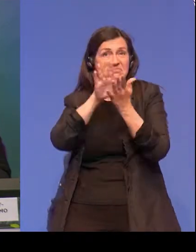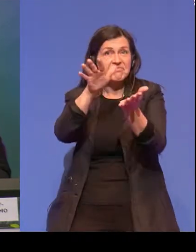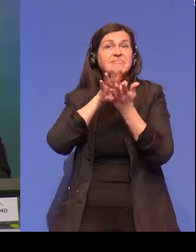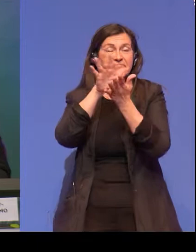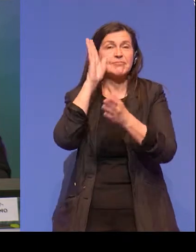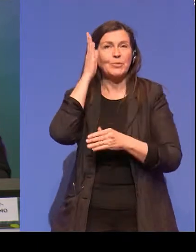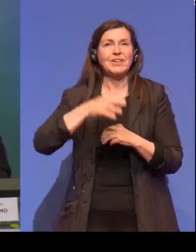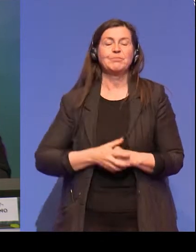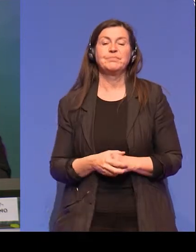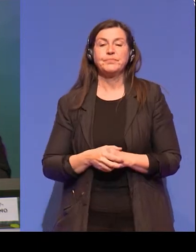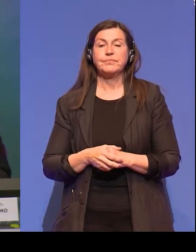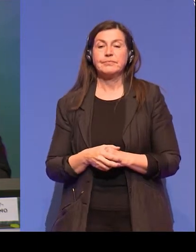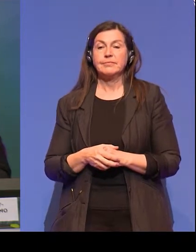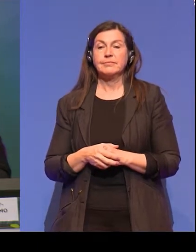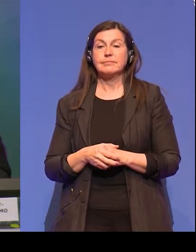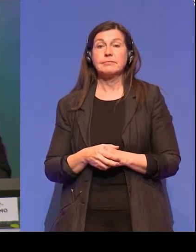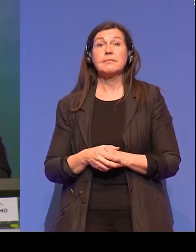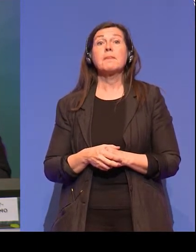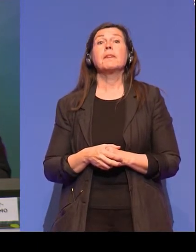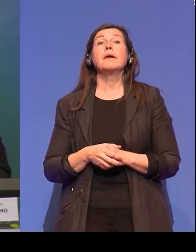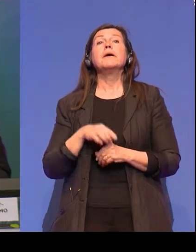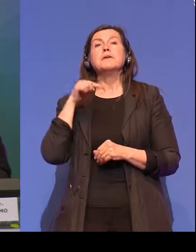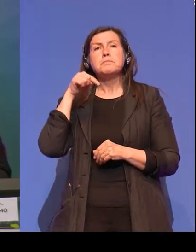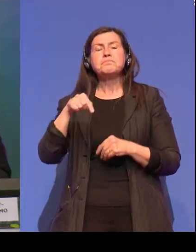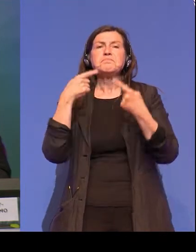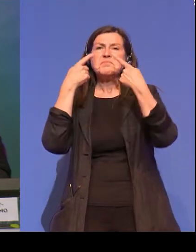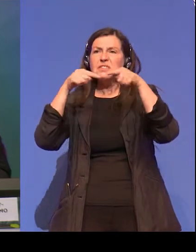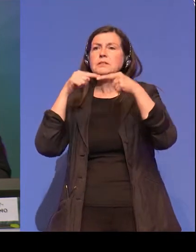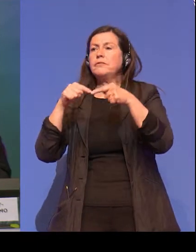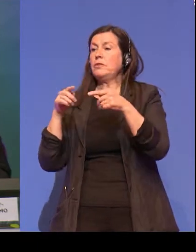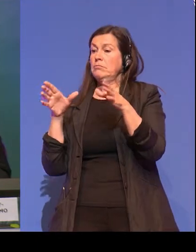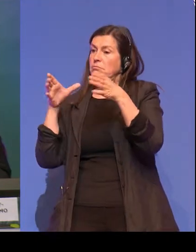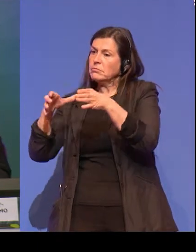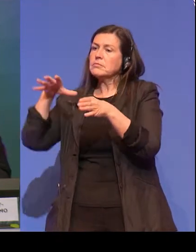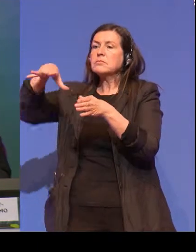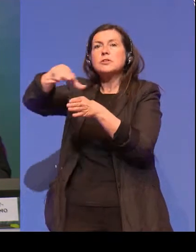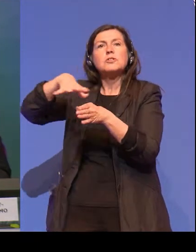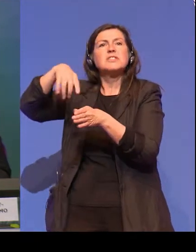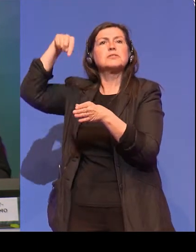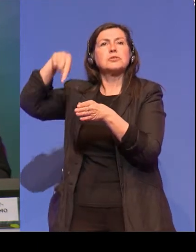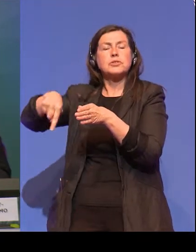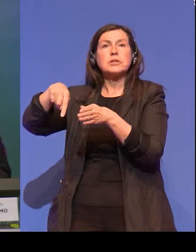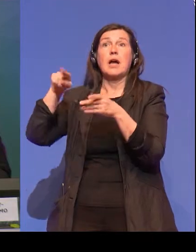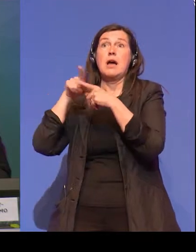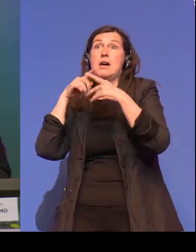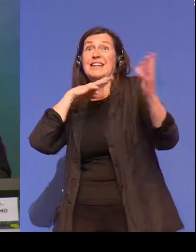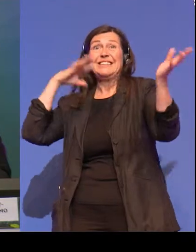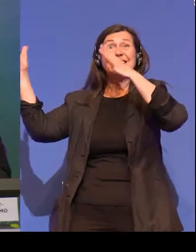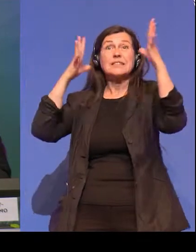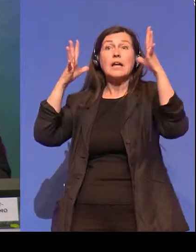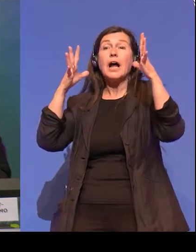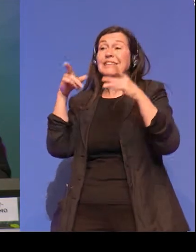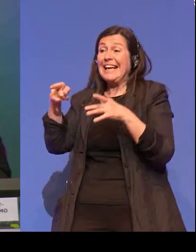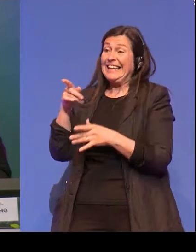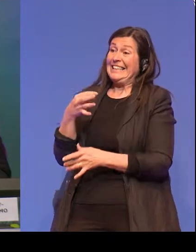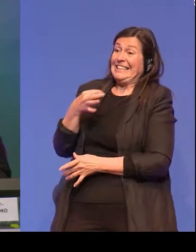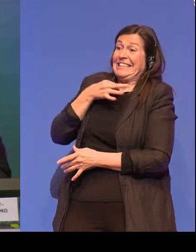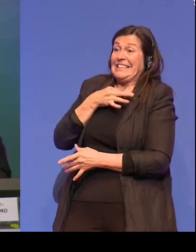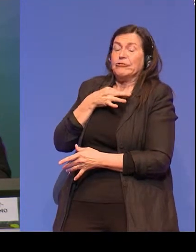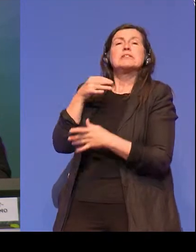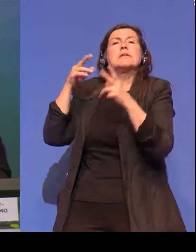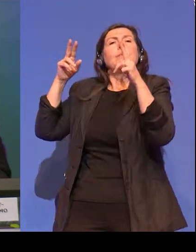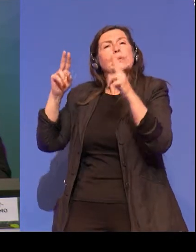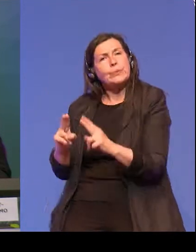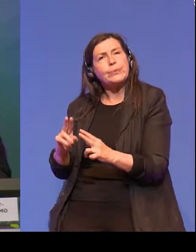expanded the constituency for disaster risk reduction across all of society, and